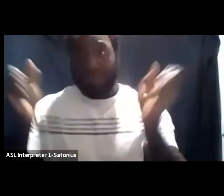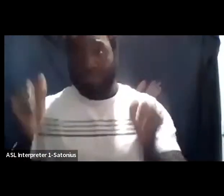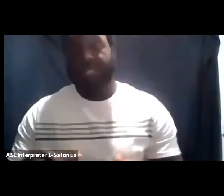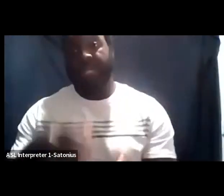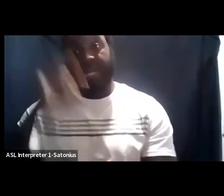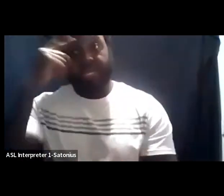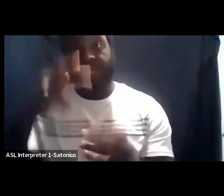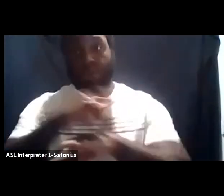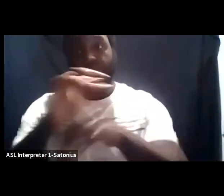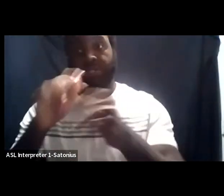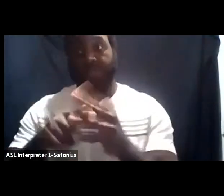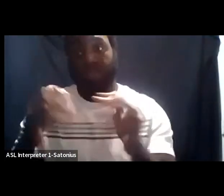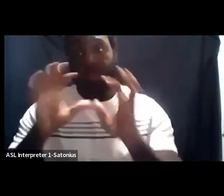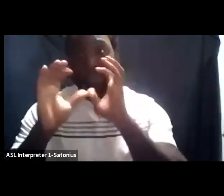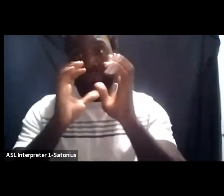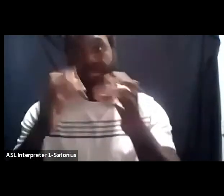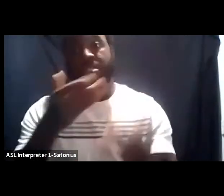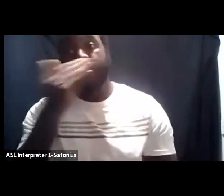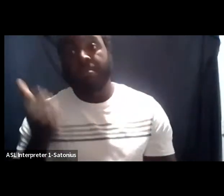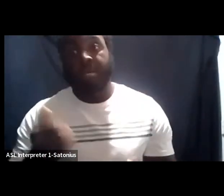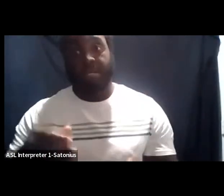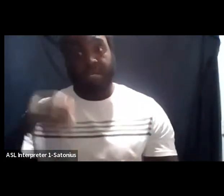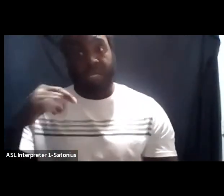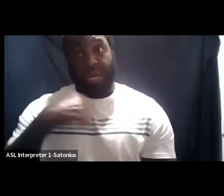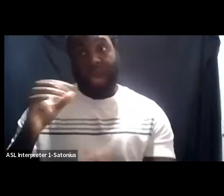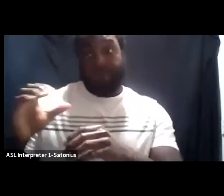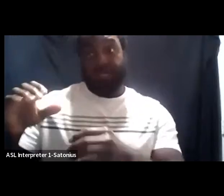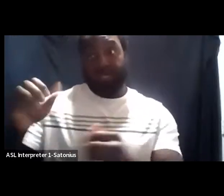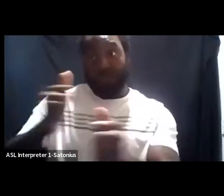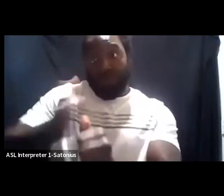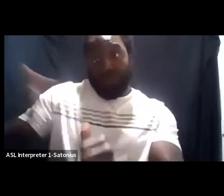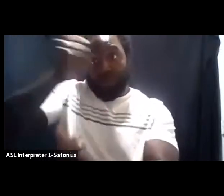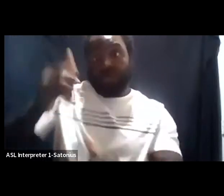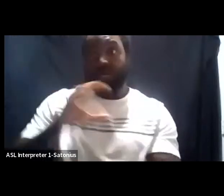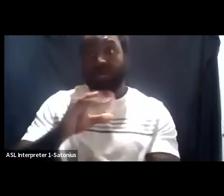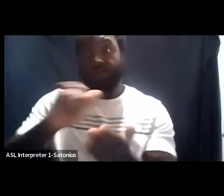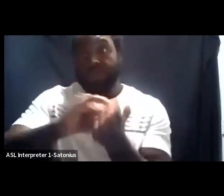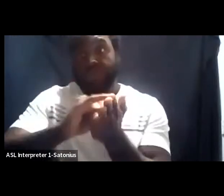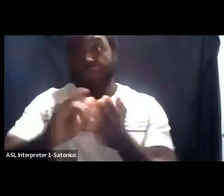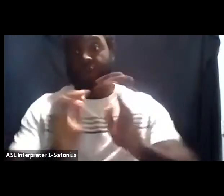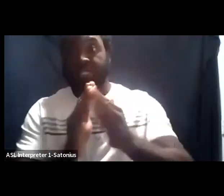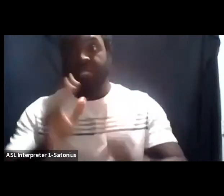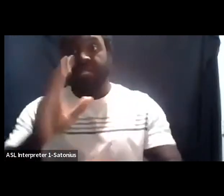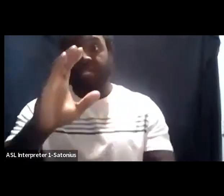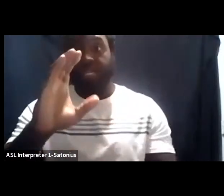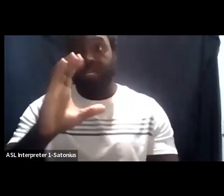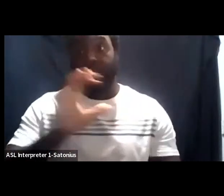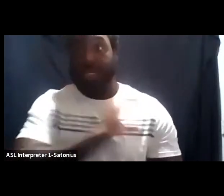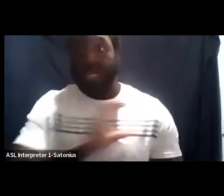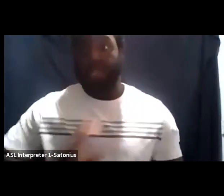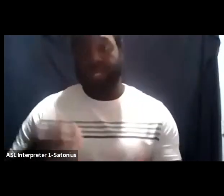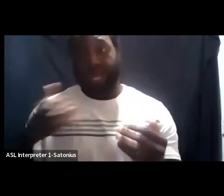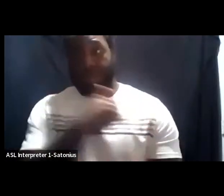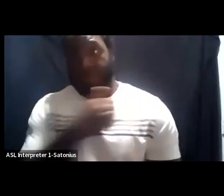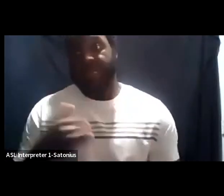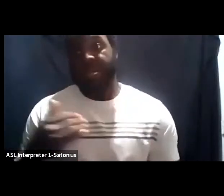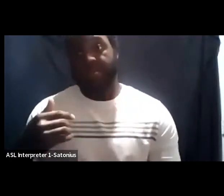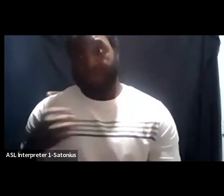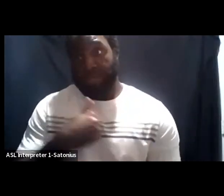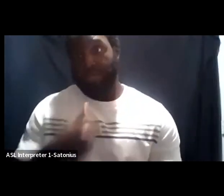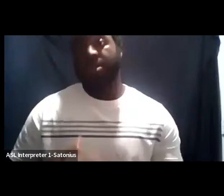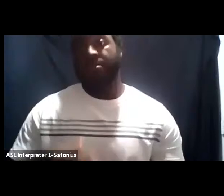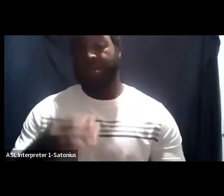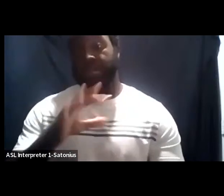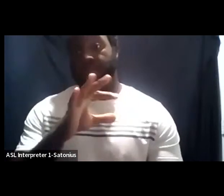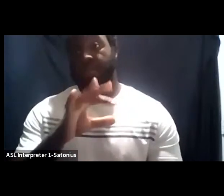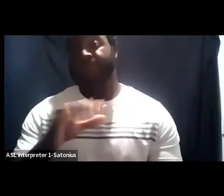better. And for me, you know, I'm the chair of the New York City Council's Committee on Housing and Buildings. I'm a member of the New York City